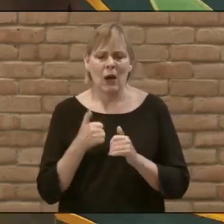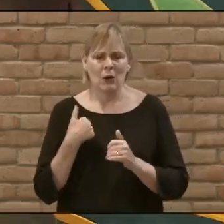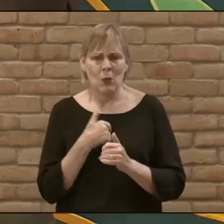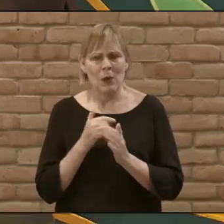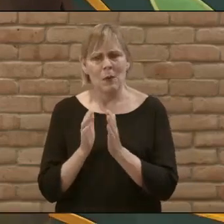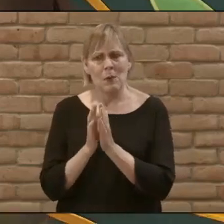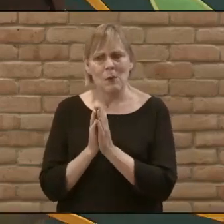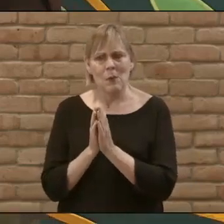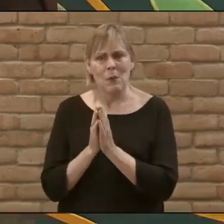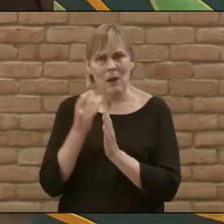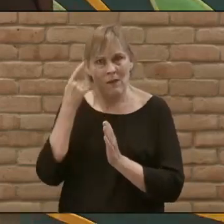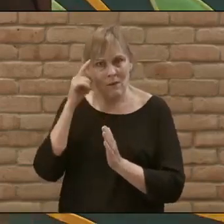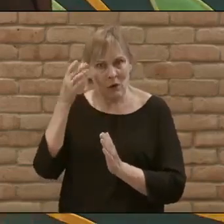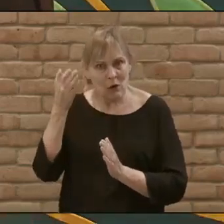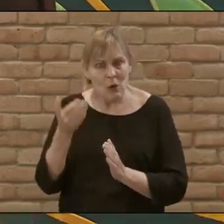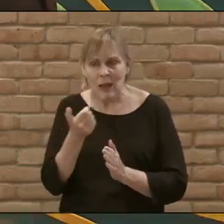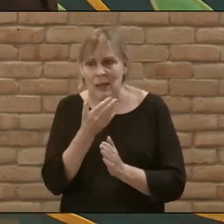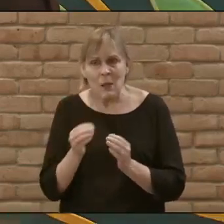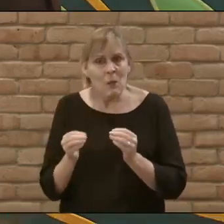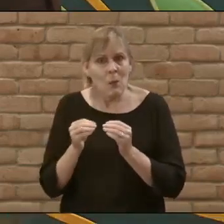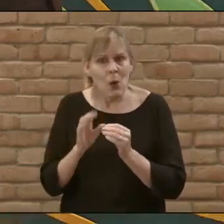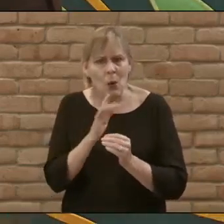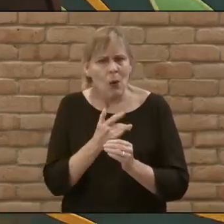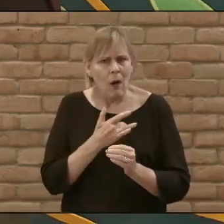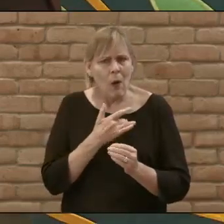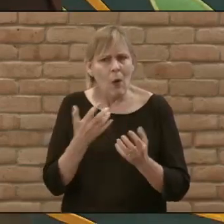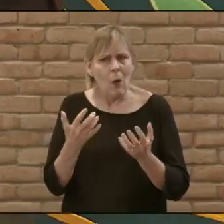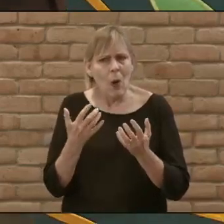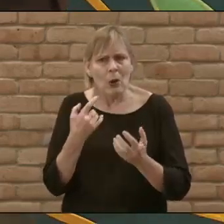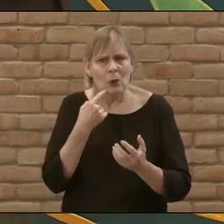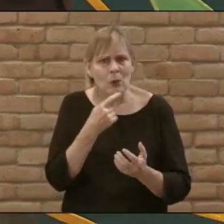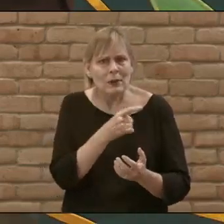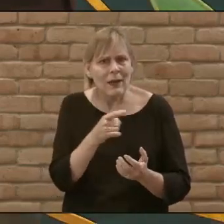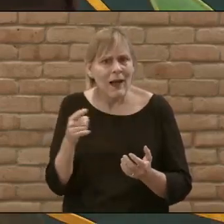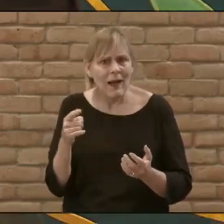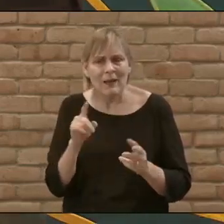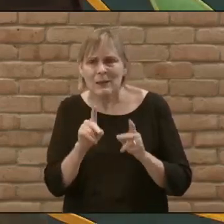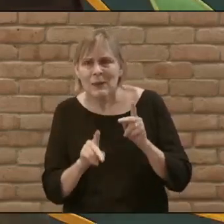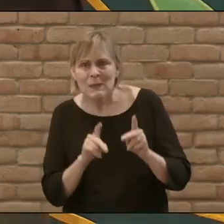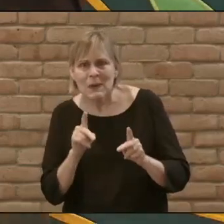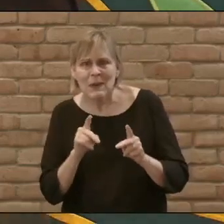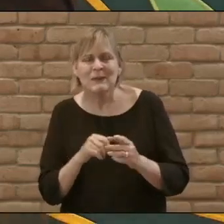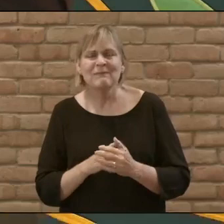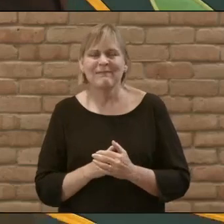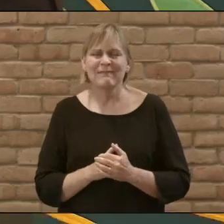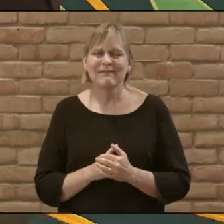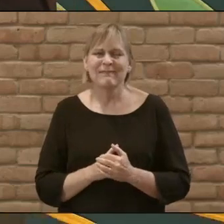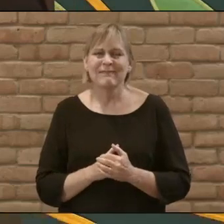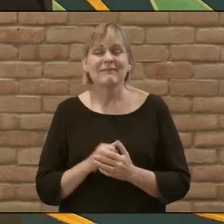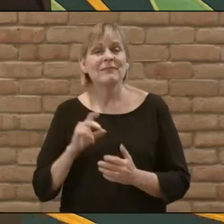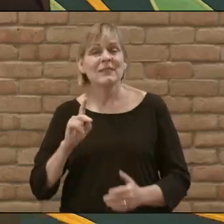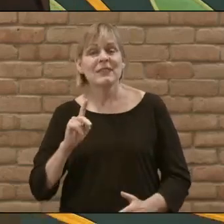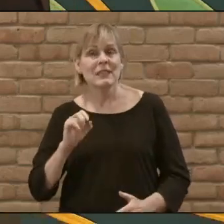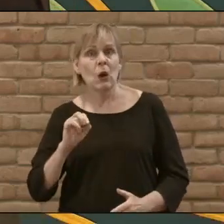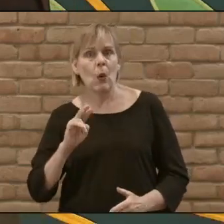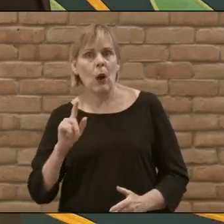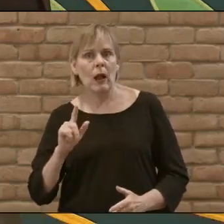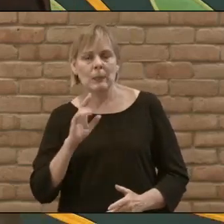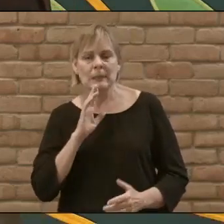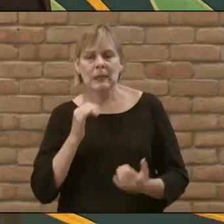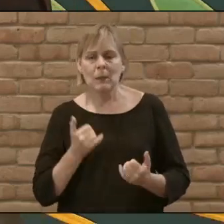for you? And is there anything else on your heart that you want to tell the people? Right. Yeah, I think